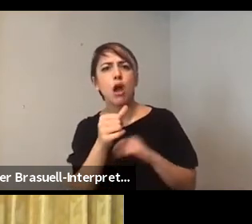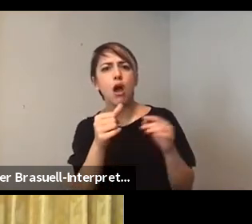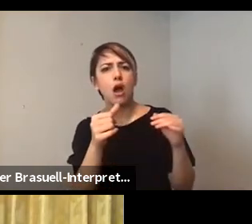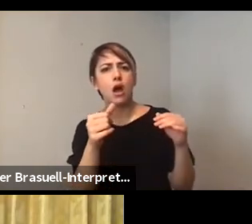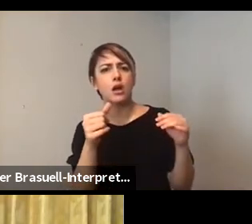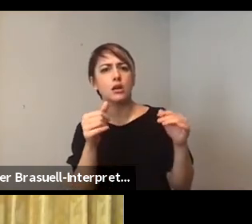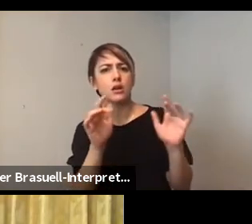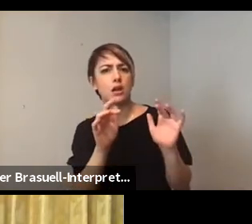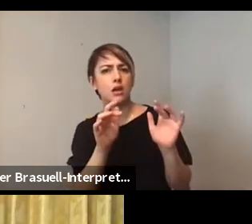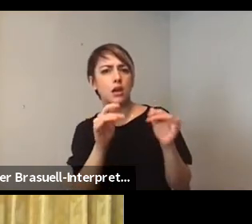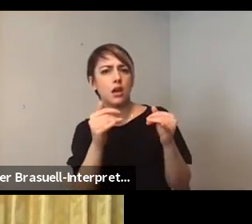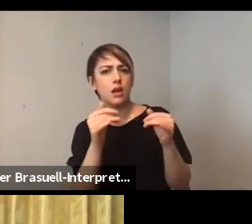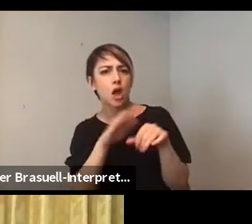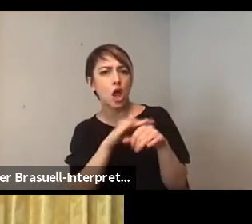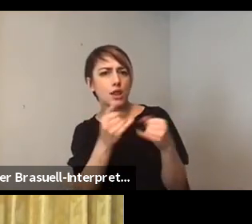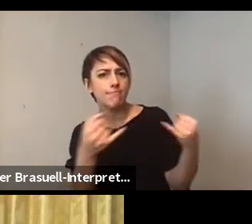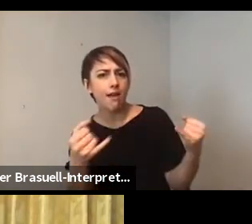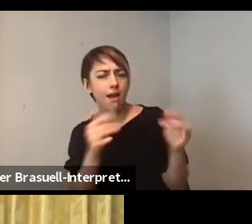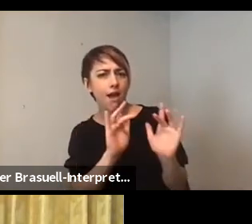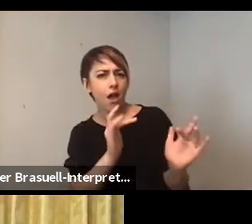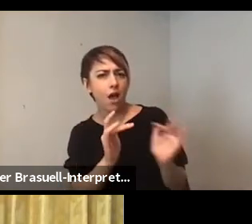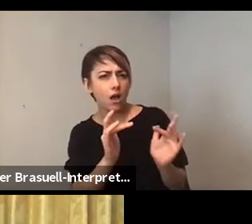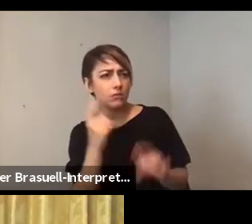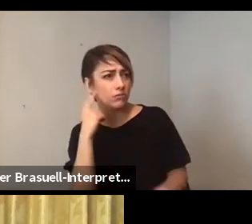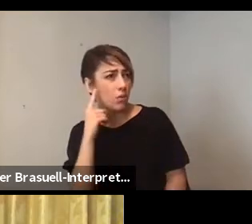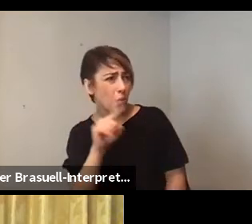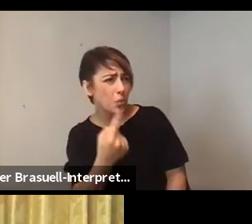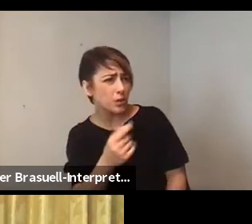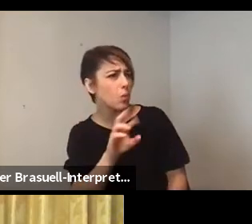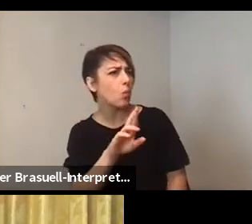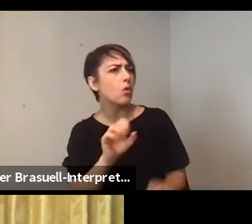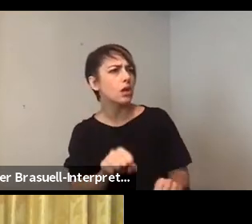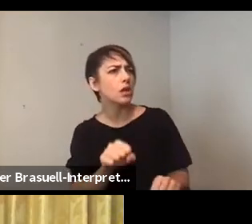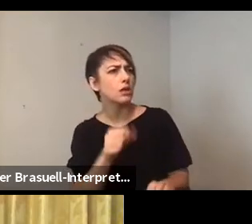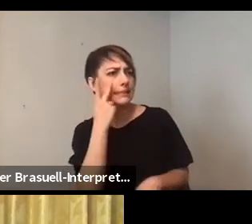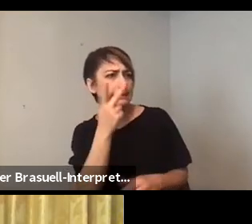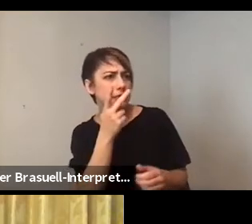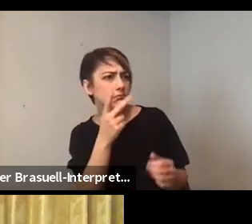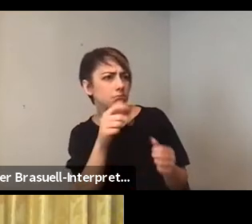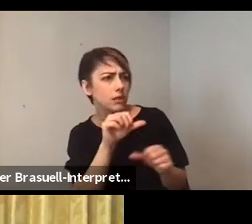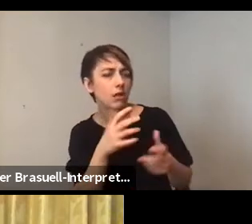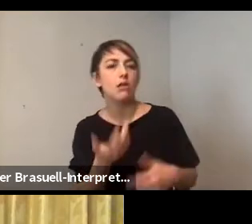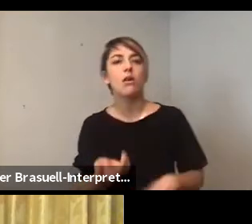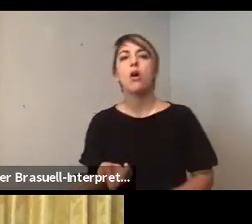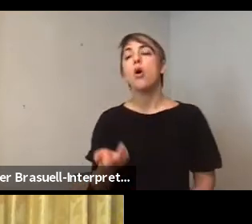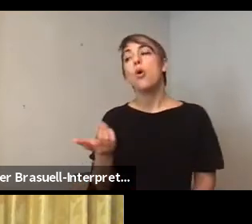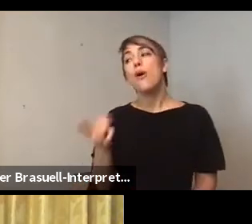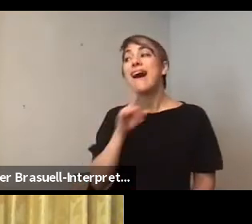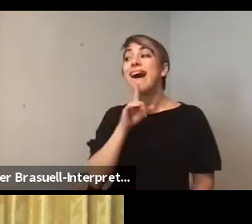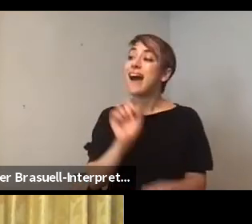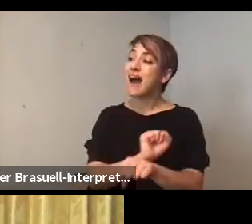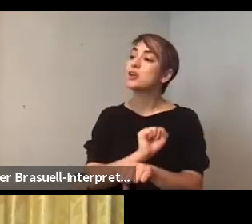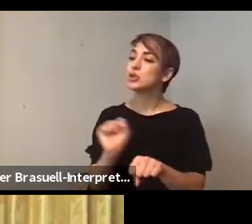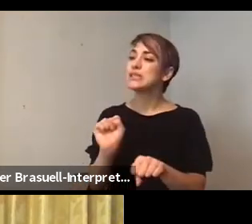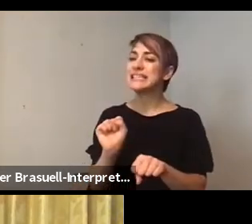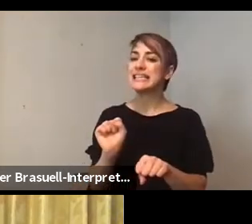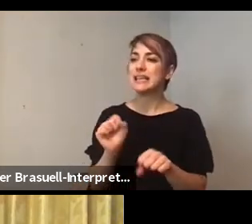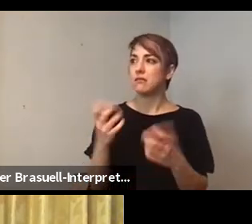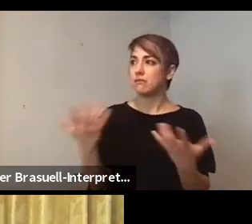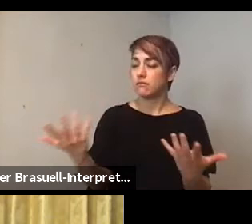the visual. Well, it depends. So yeah, I mean, ideally it's trying to get you out of your house and do a little bit of